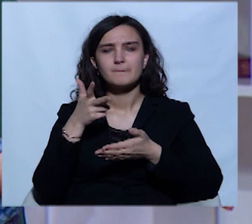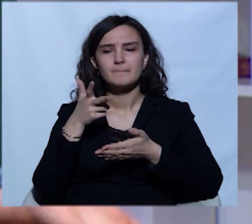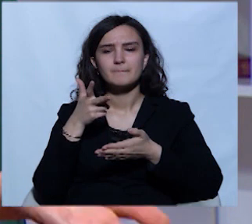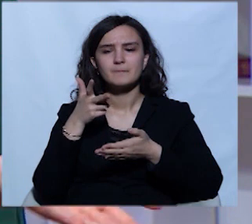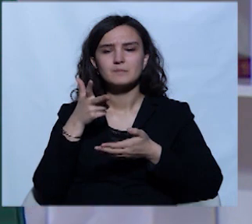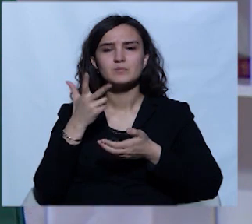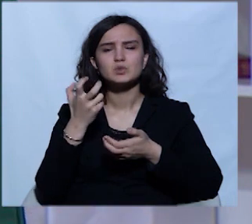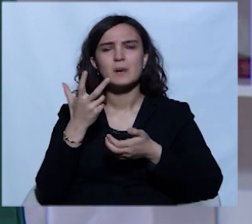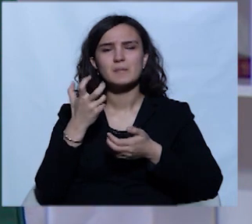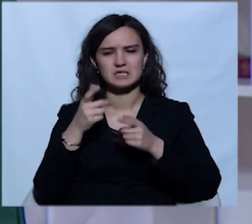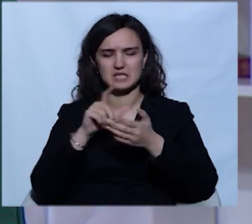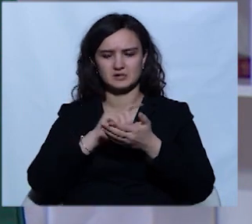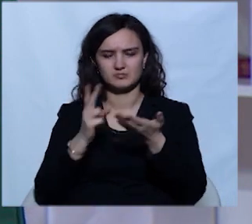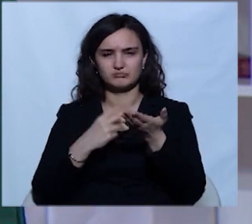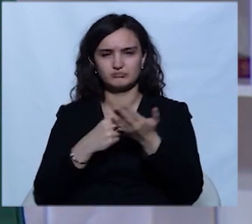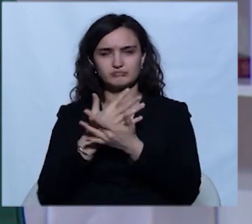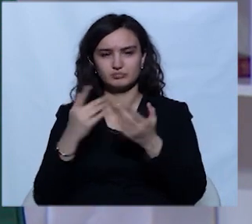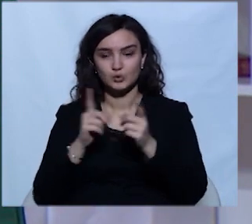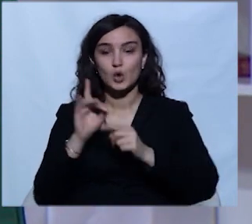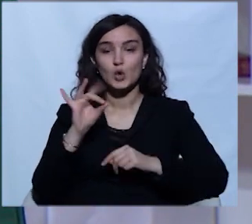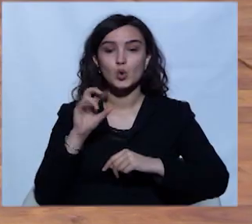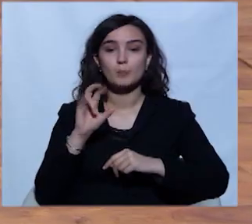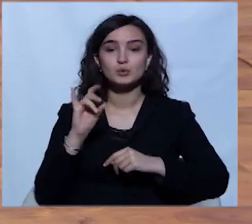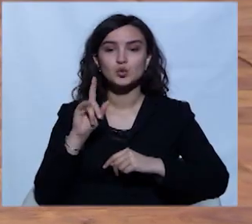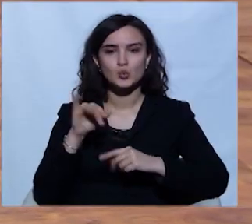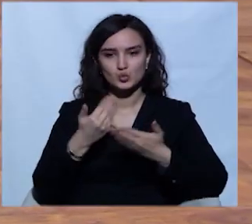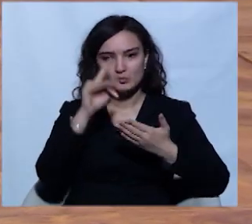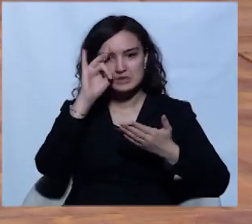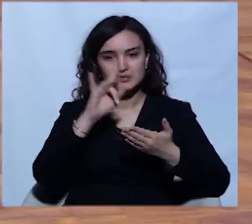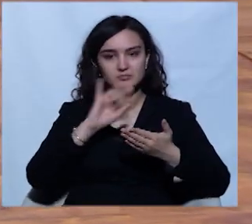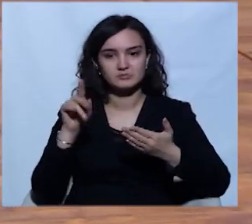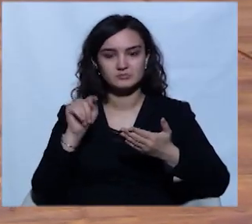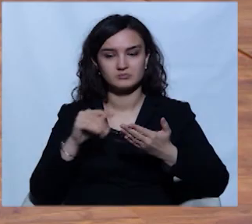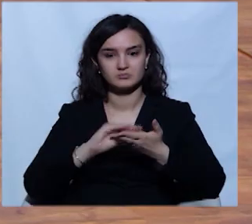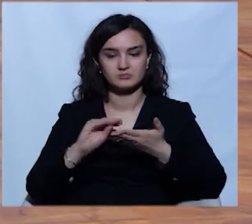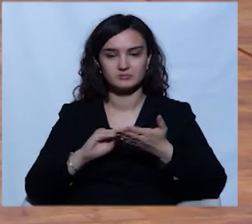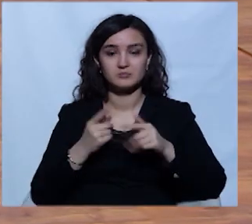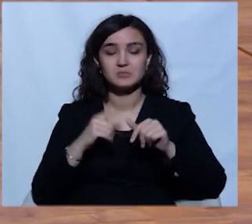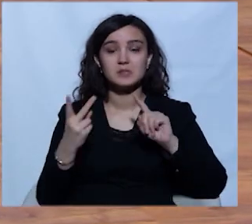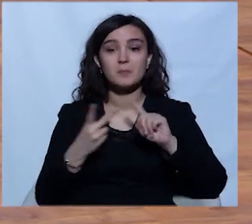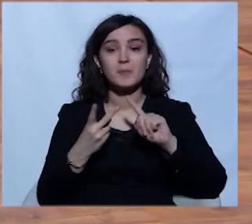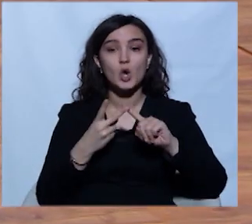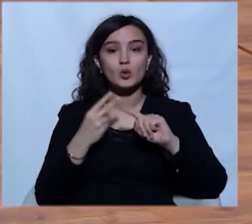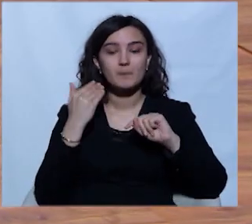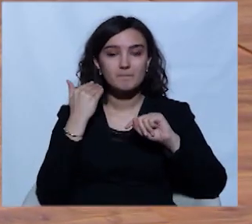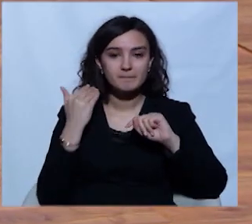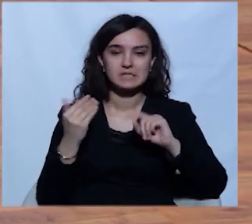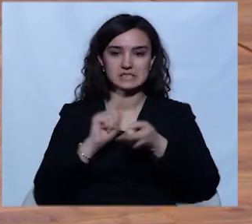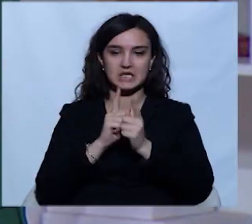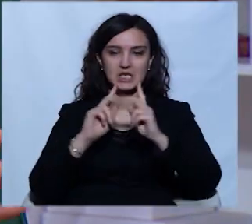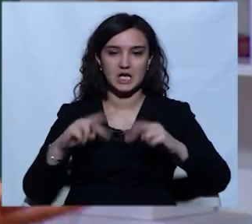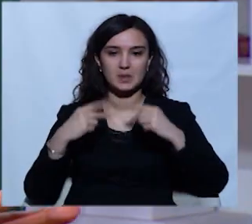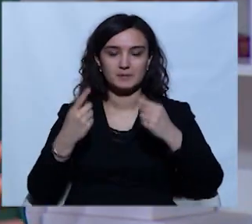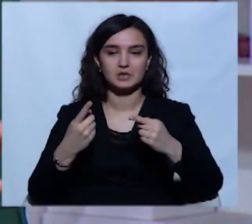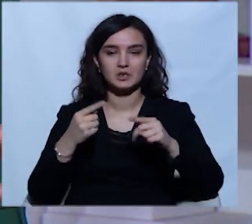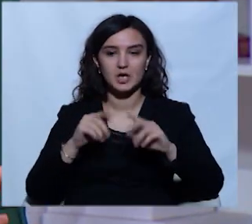course, Robinson Crusoe is his most famous. It's actually the second most translated book